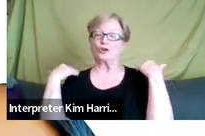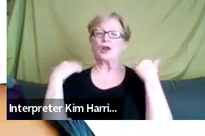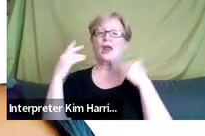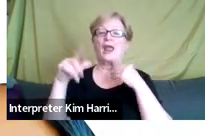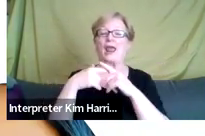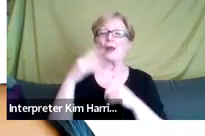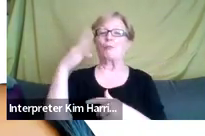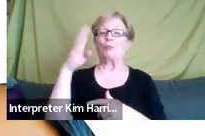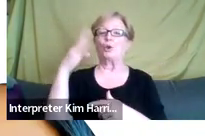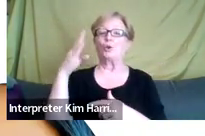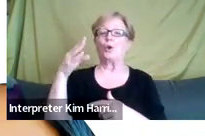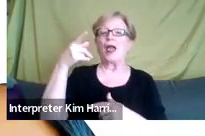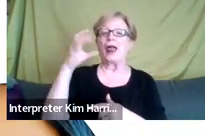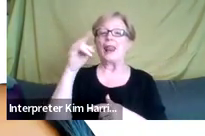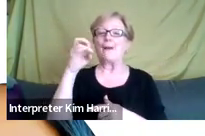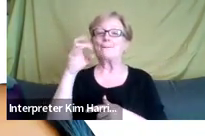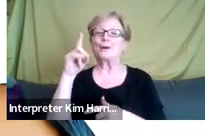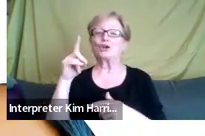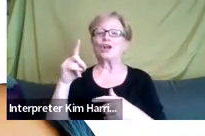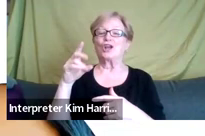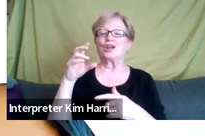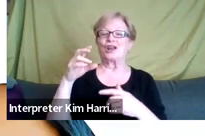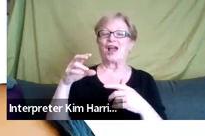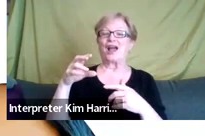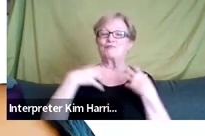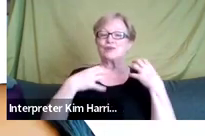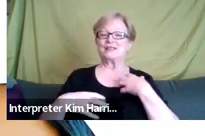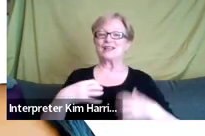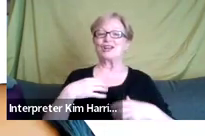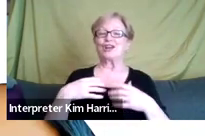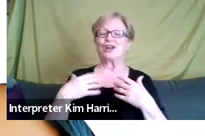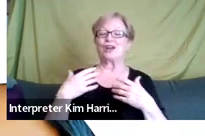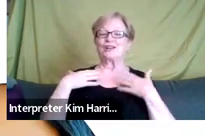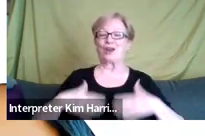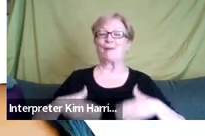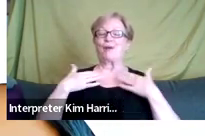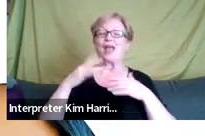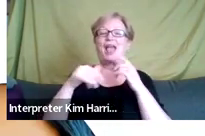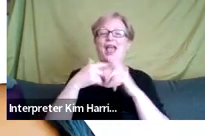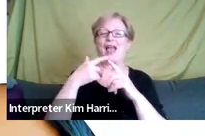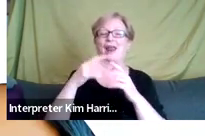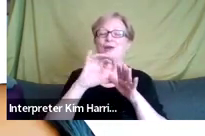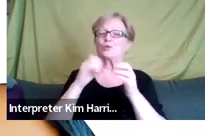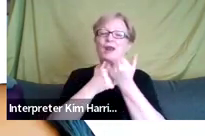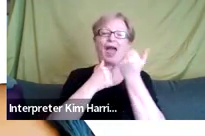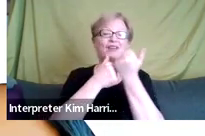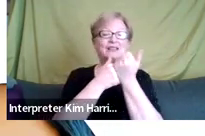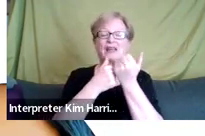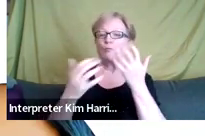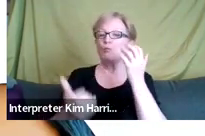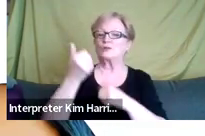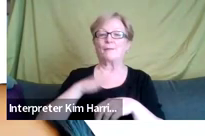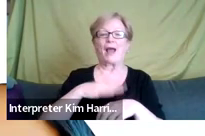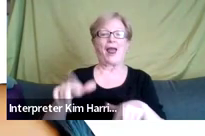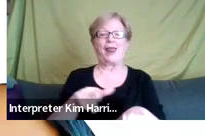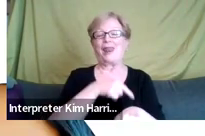print sweater. I have been doing advocacy work for greater part of my life, professionally for the last